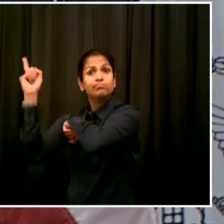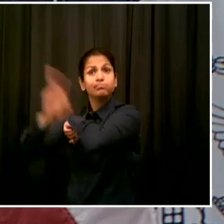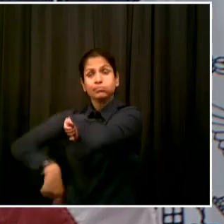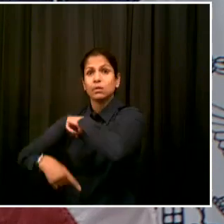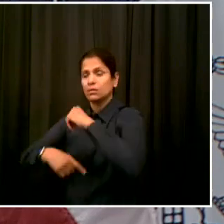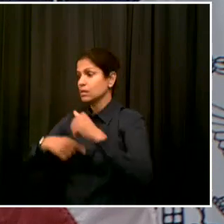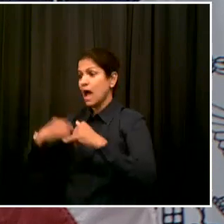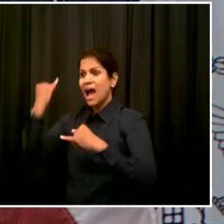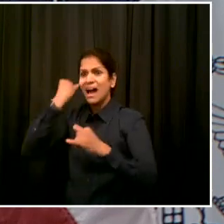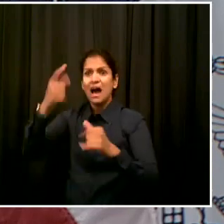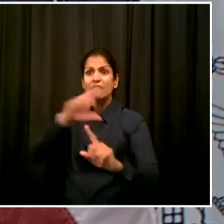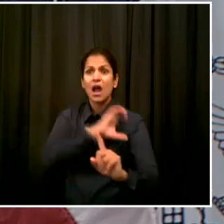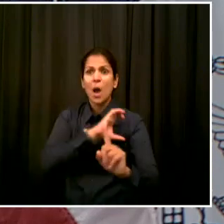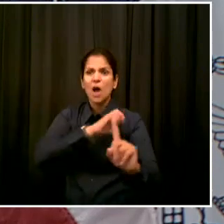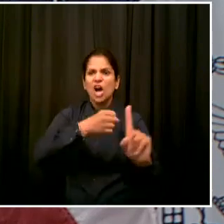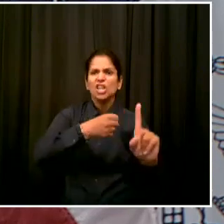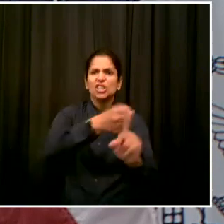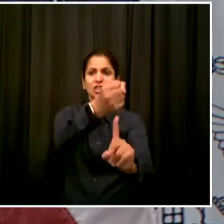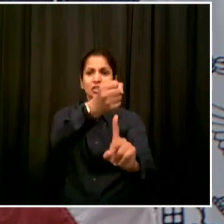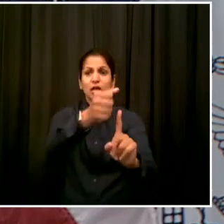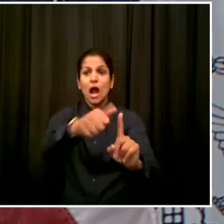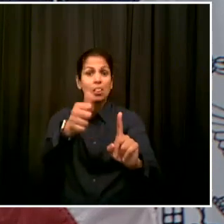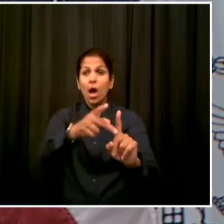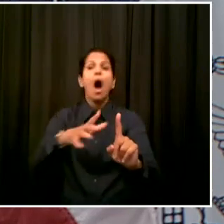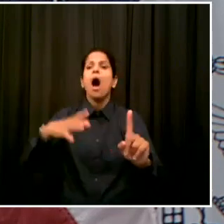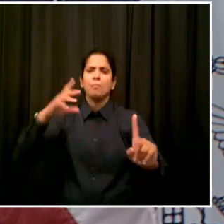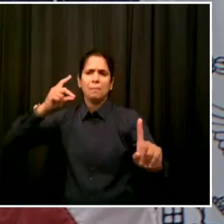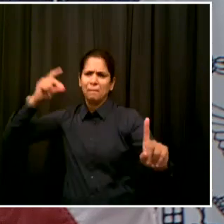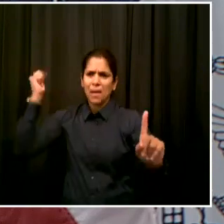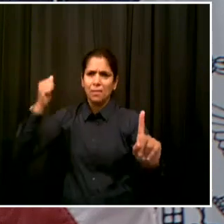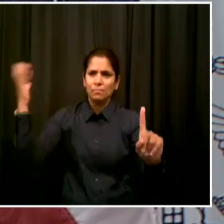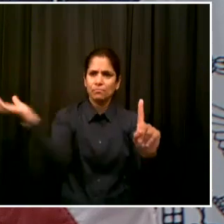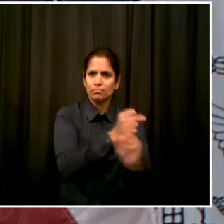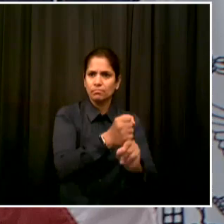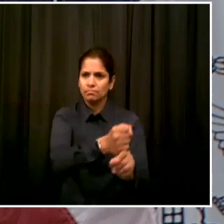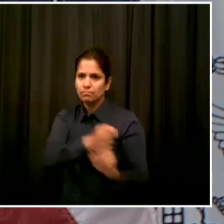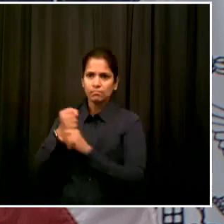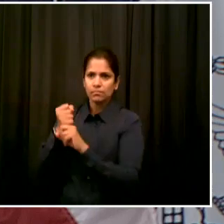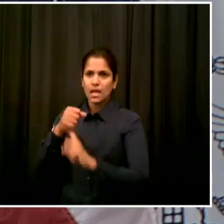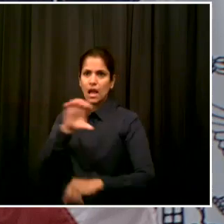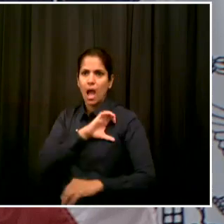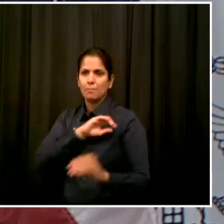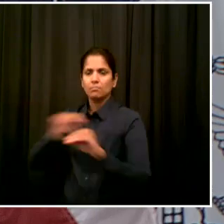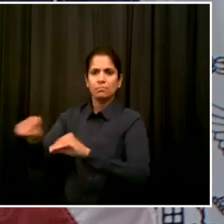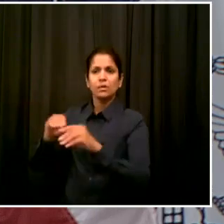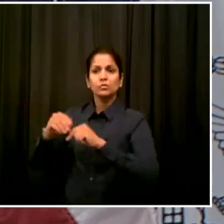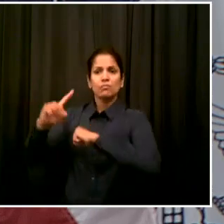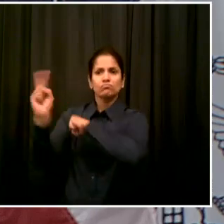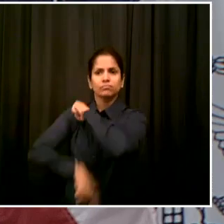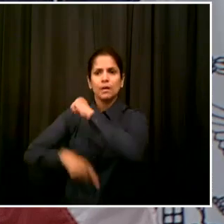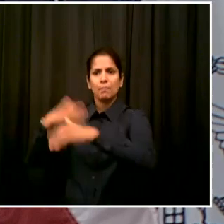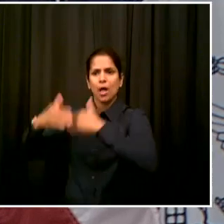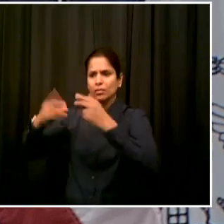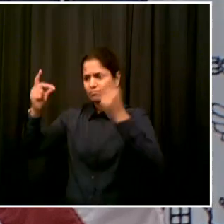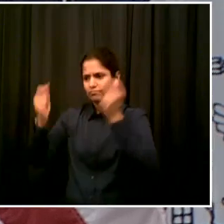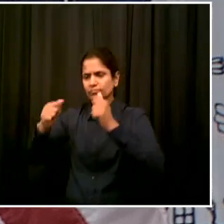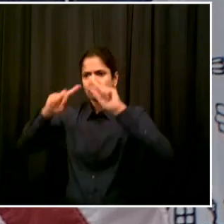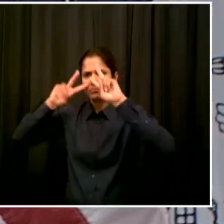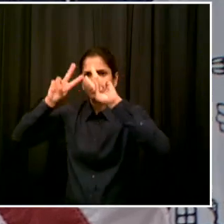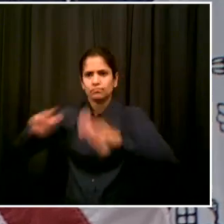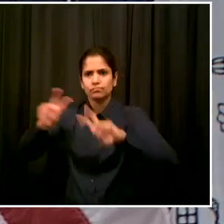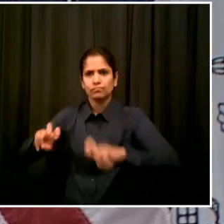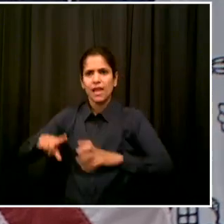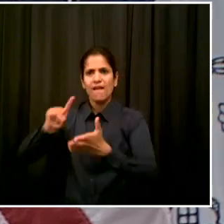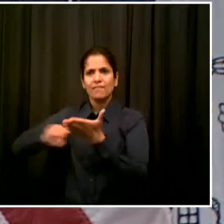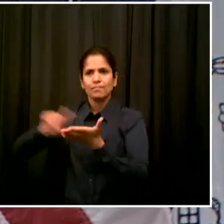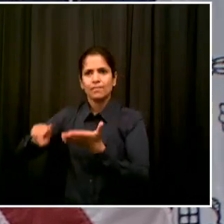with a chokehold in which it took only hours for the commissioner to announce a suspension. That is real progress.